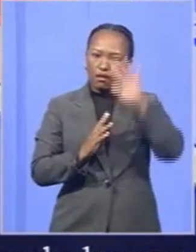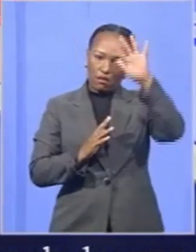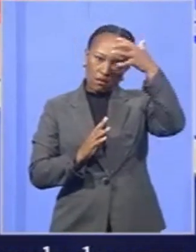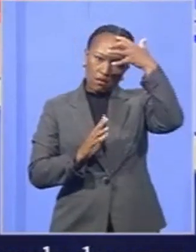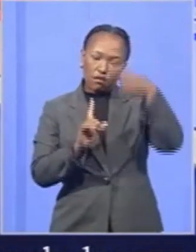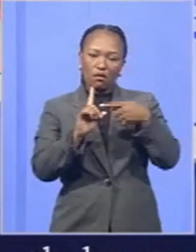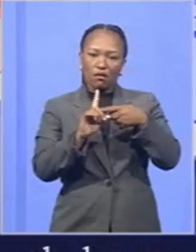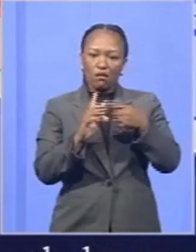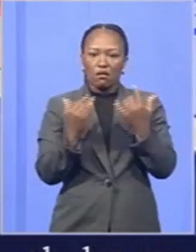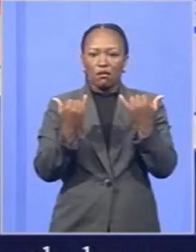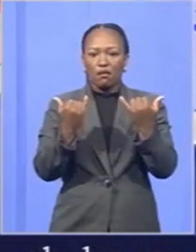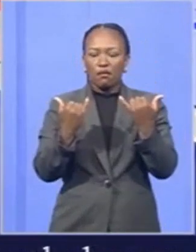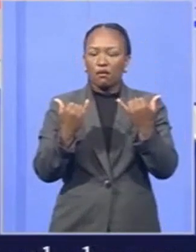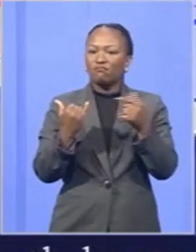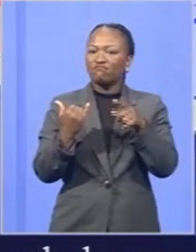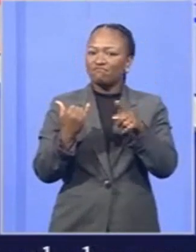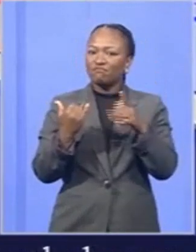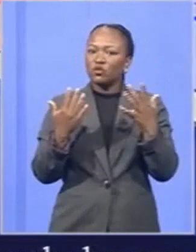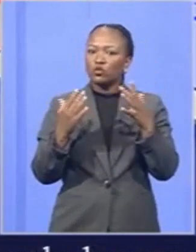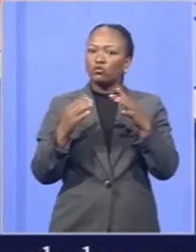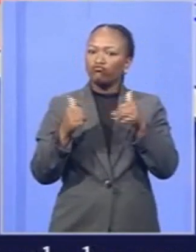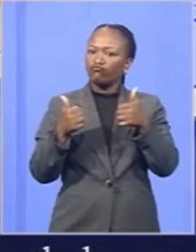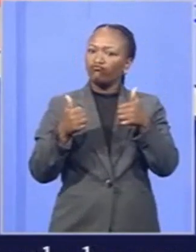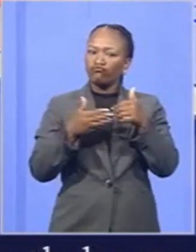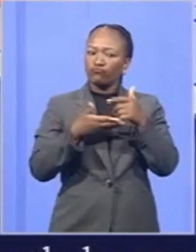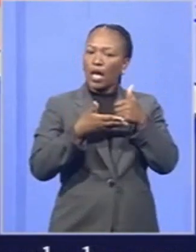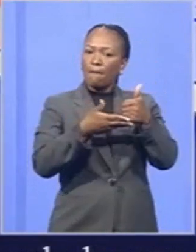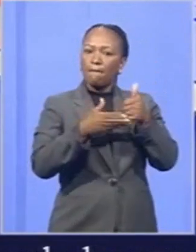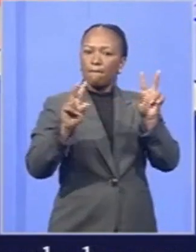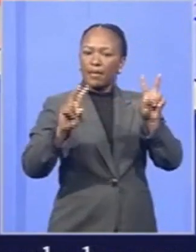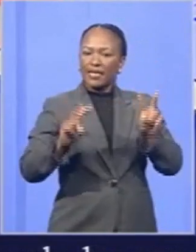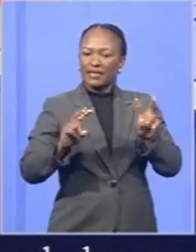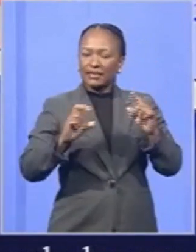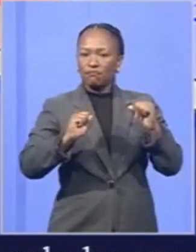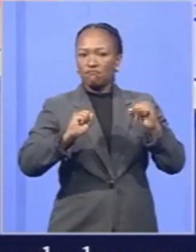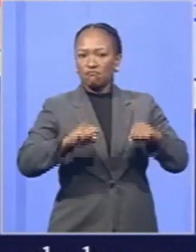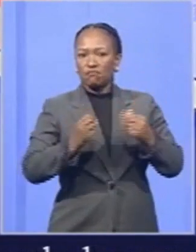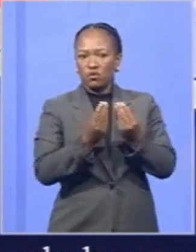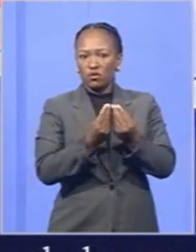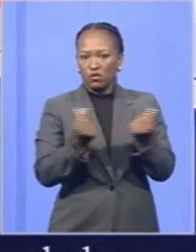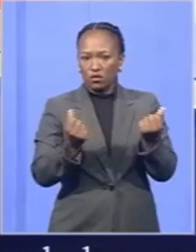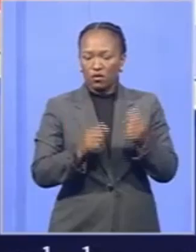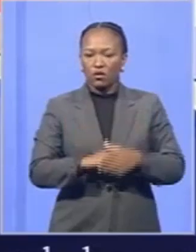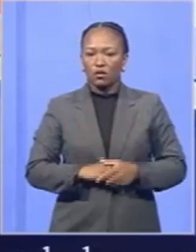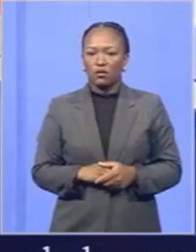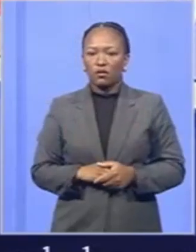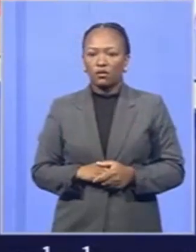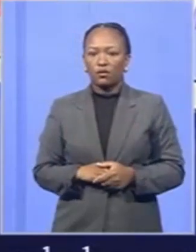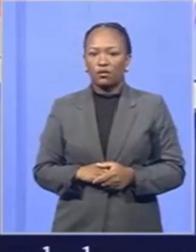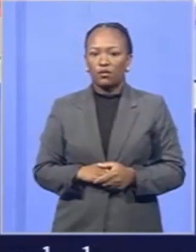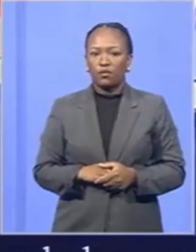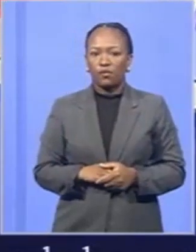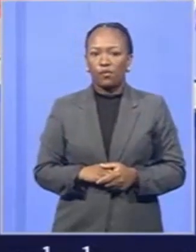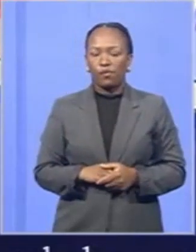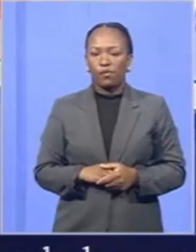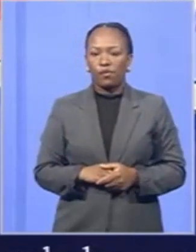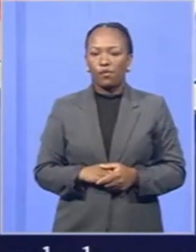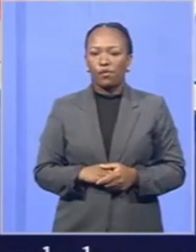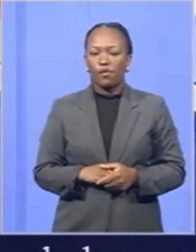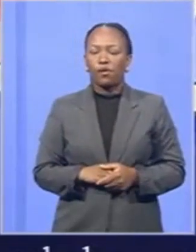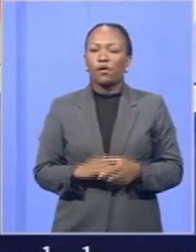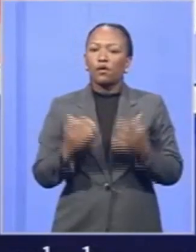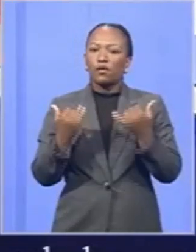tlisa kutlwano ntweng ena ntse tswela pele mane botjhabela bo hare. ya tla kena setulong sena sa boetapele